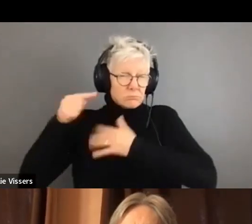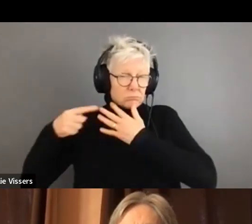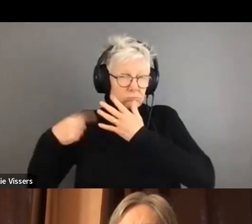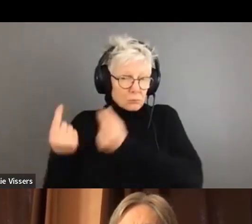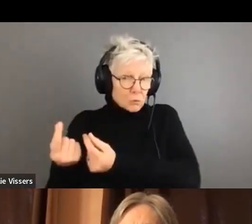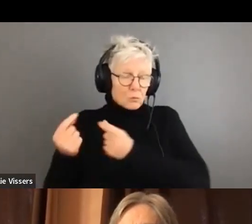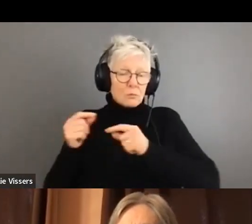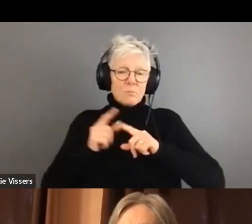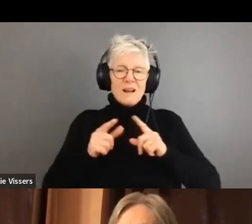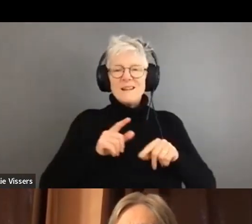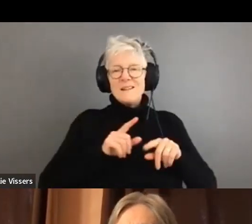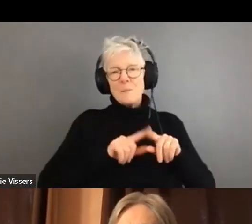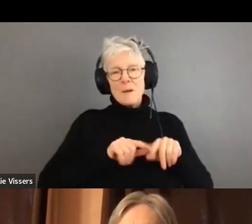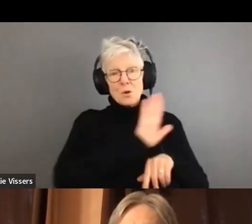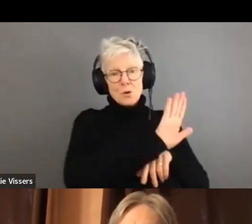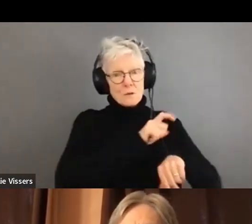again, how much time do you have to?